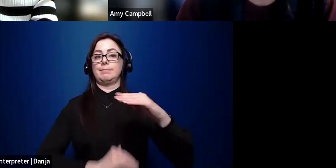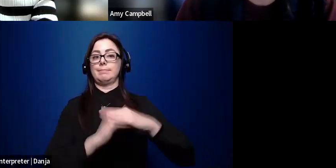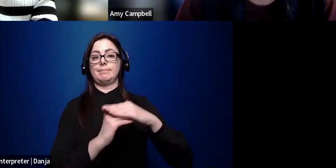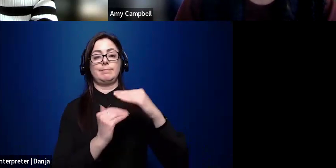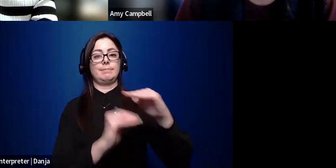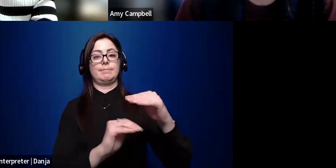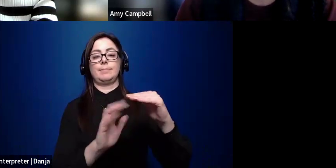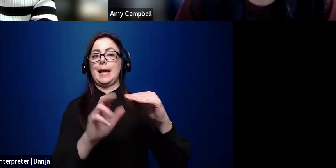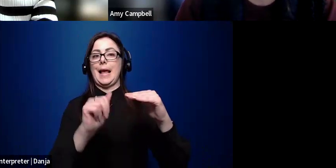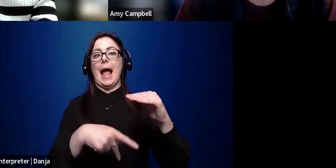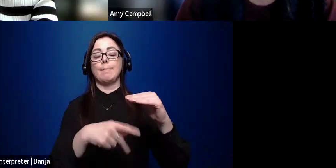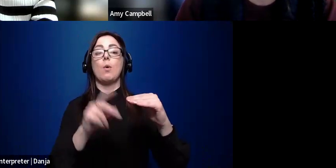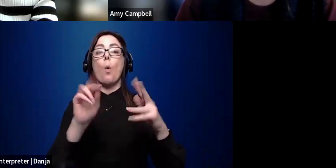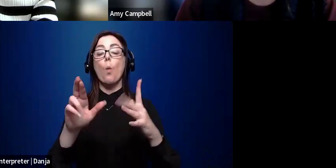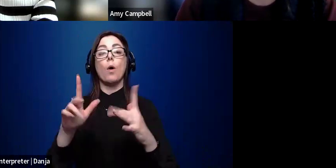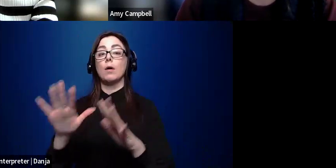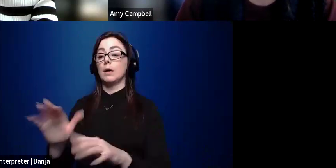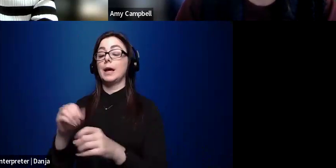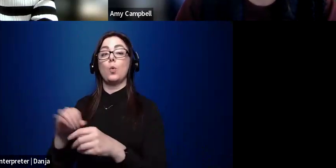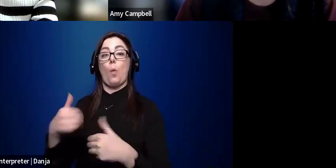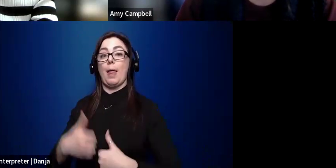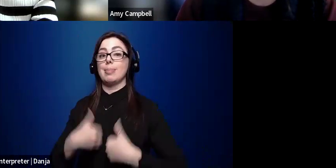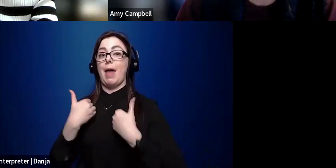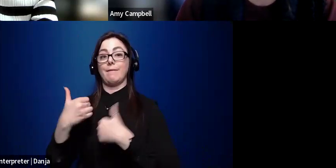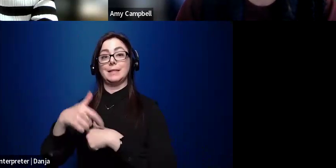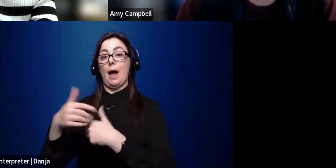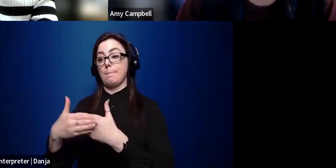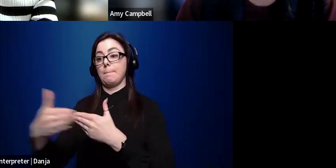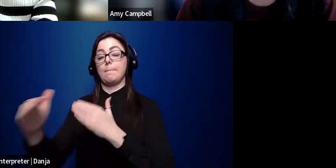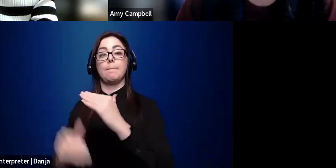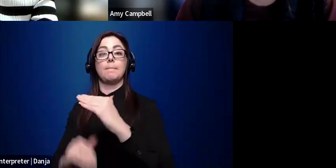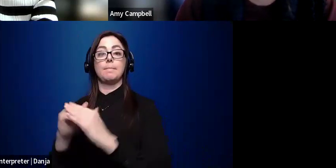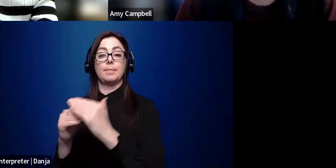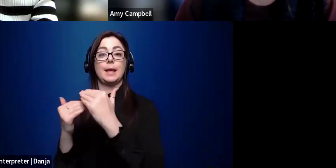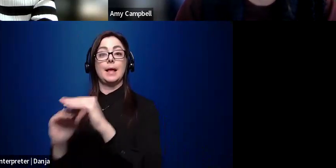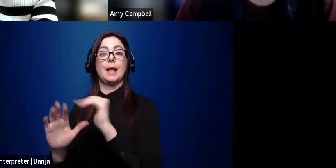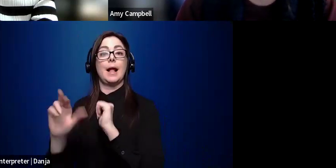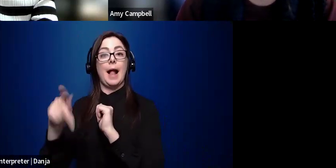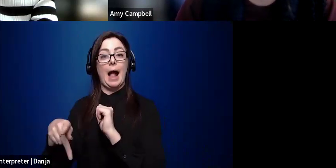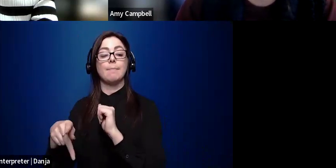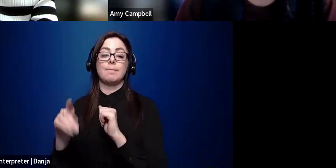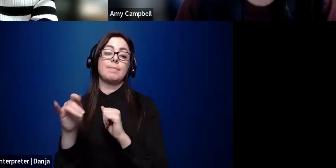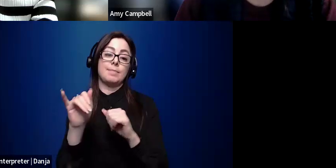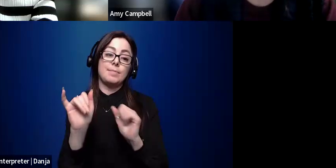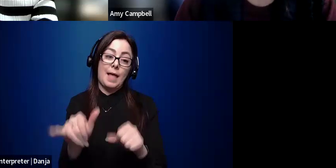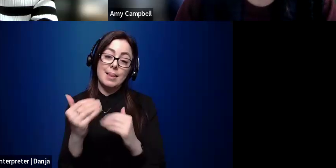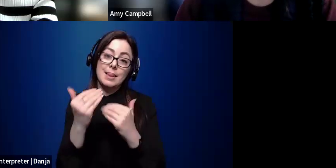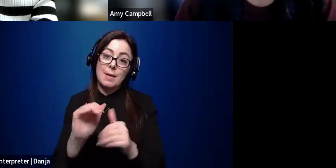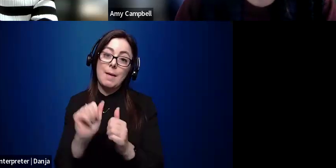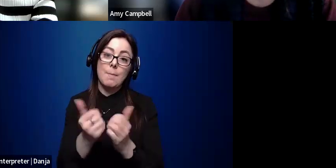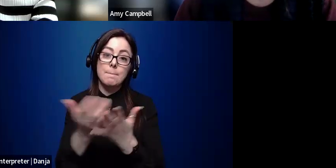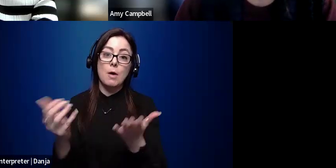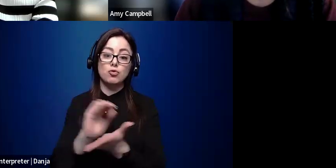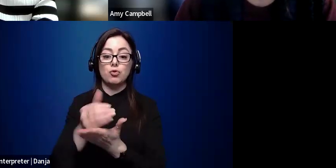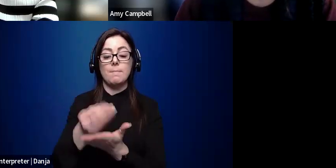lifetime cap would limit the amount of Medicaid money that can be spent on a person. And we kind of explain the difference. A